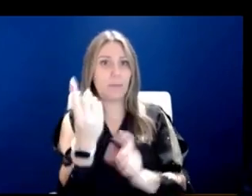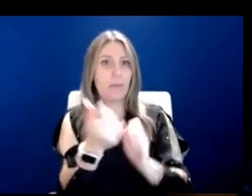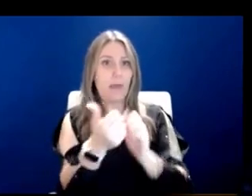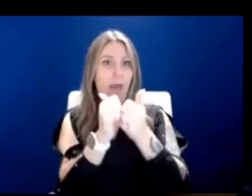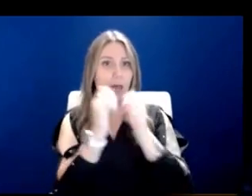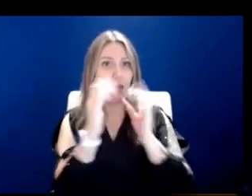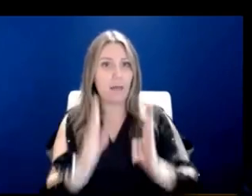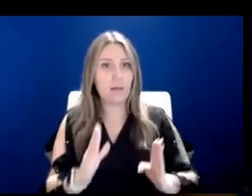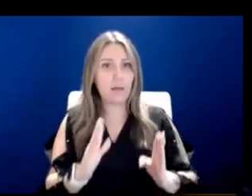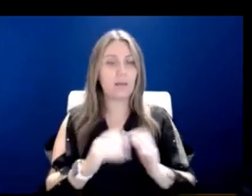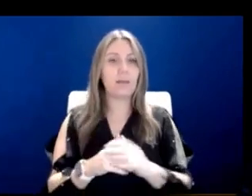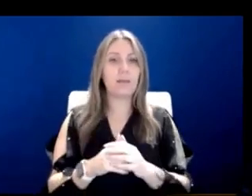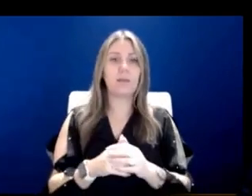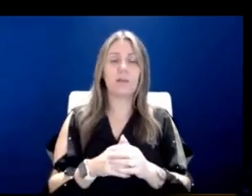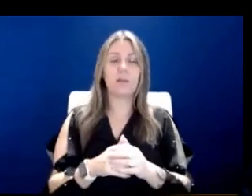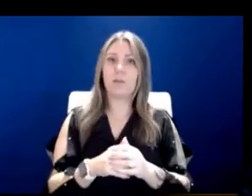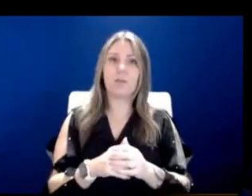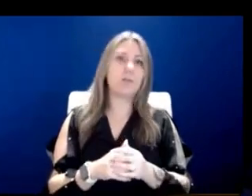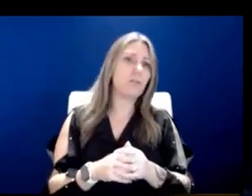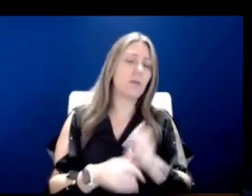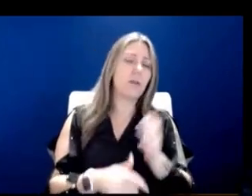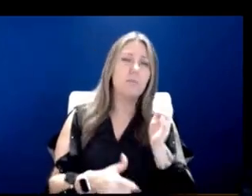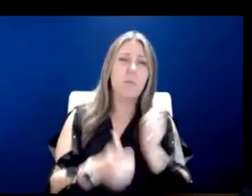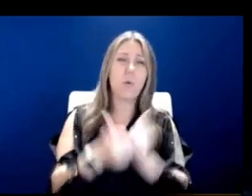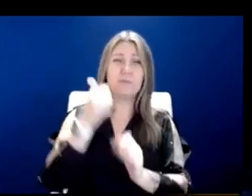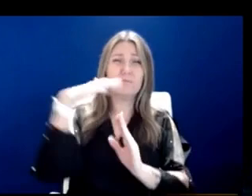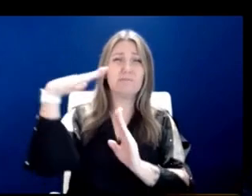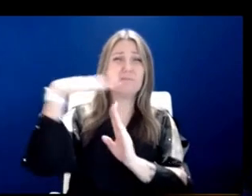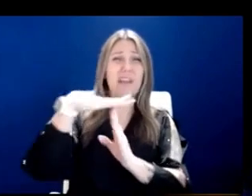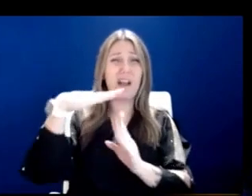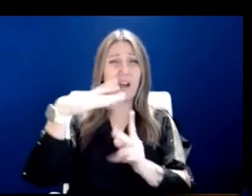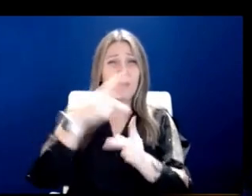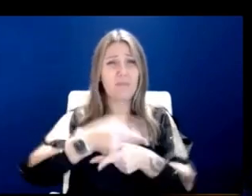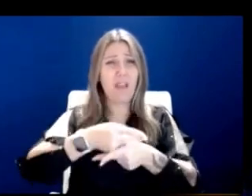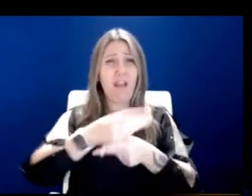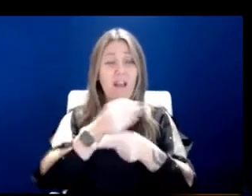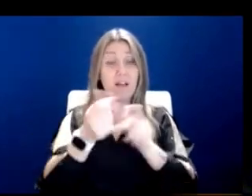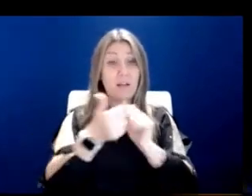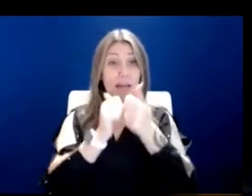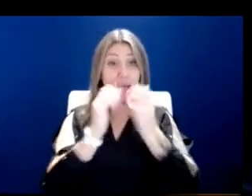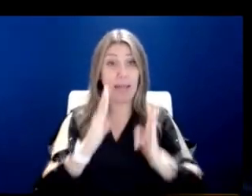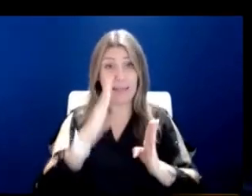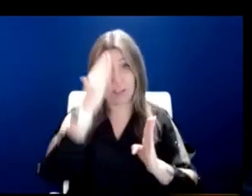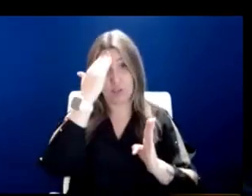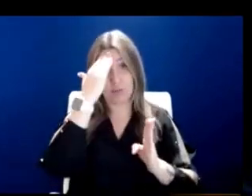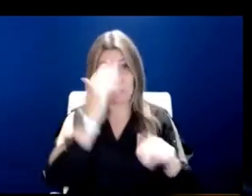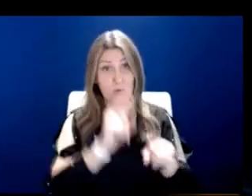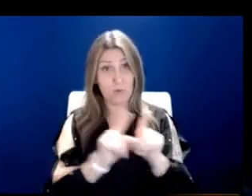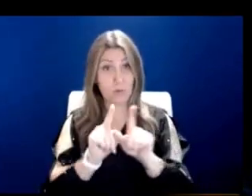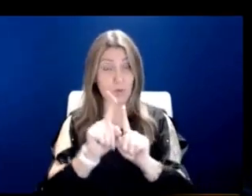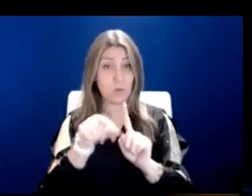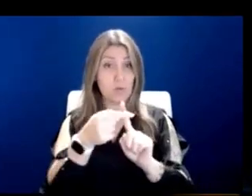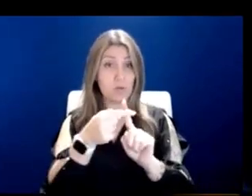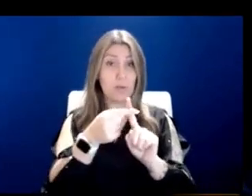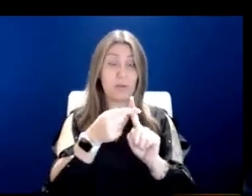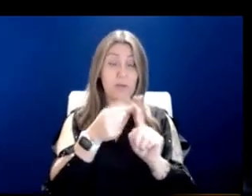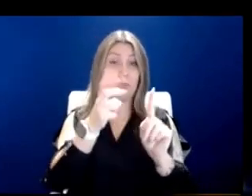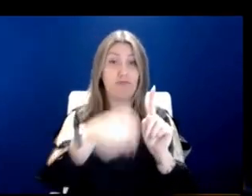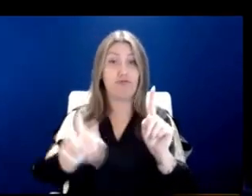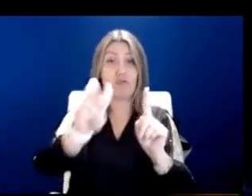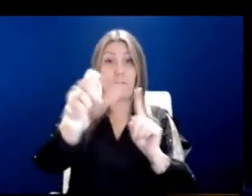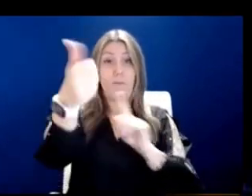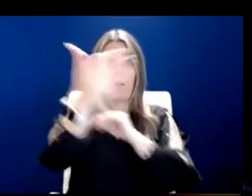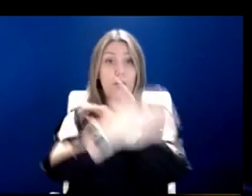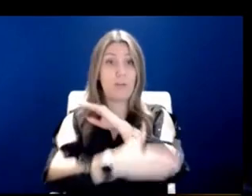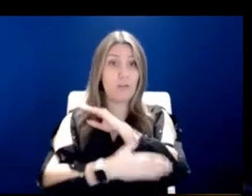We have to take the utmost care about it. And the athletes know that as well. I mean, to a point, when we travel overseas, we try to limit